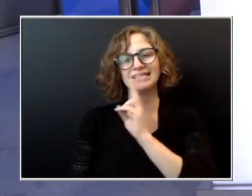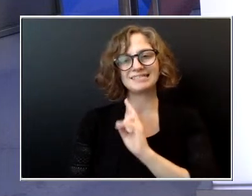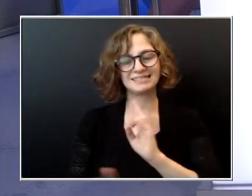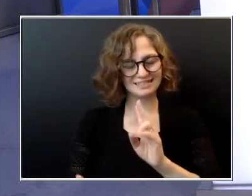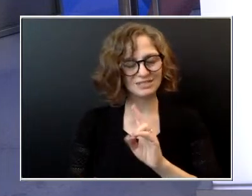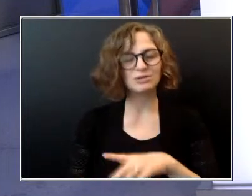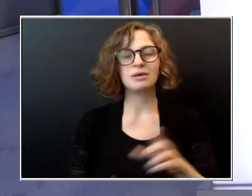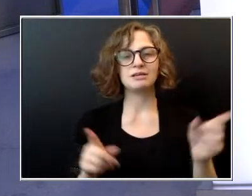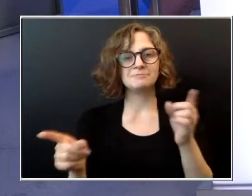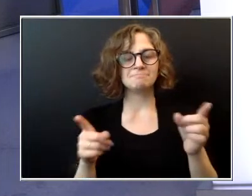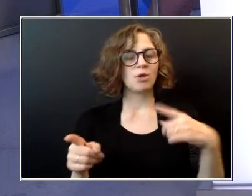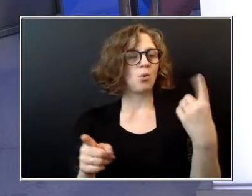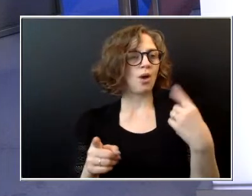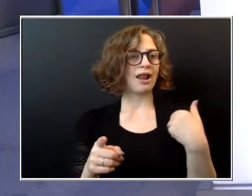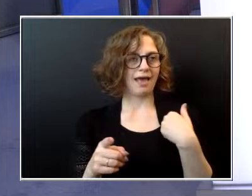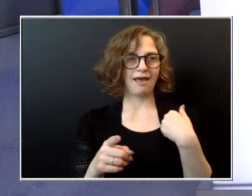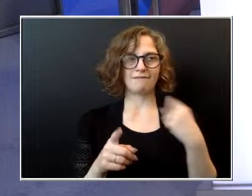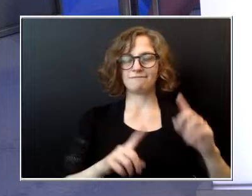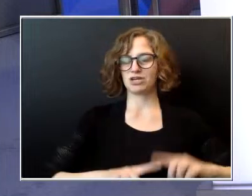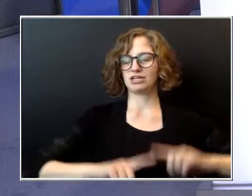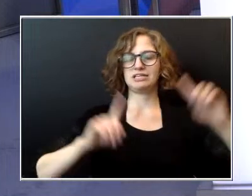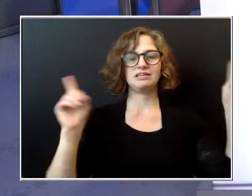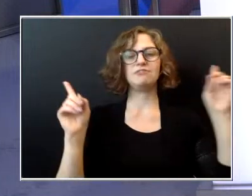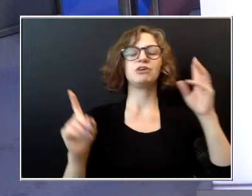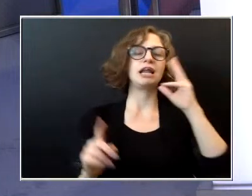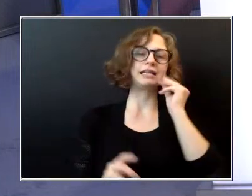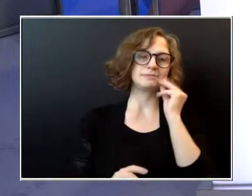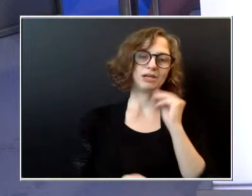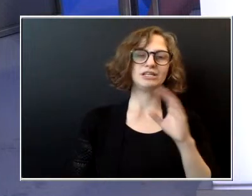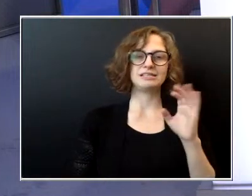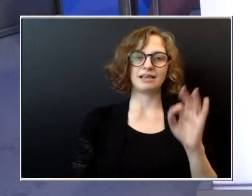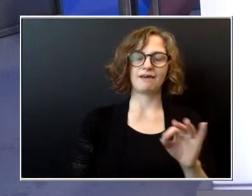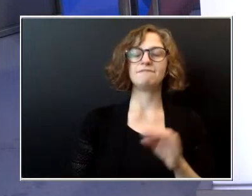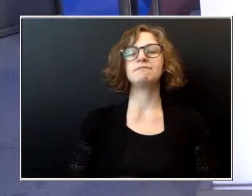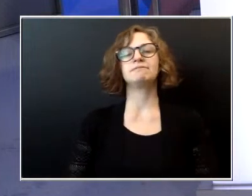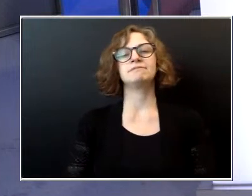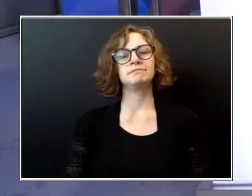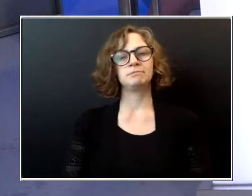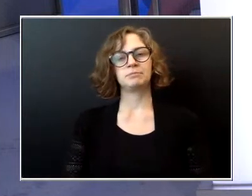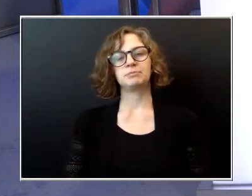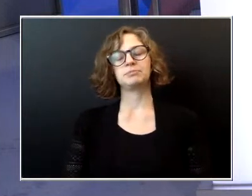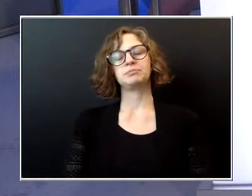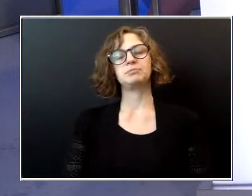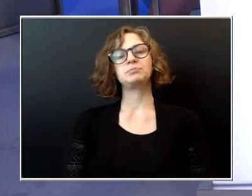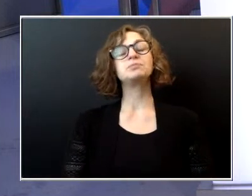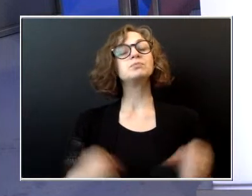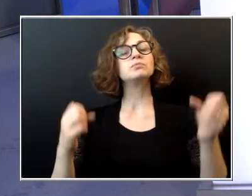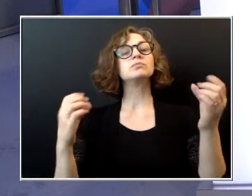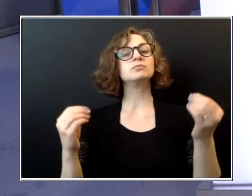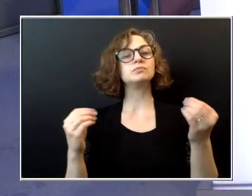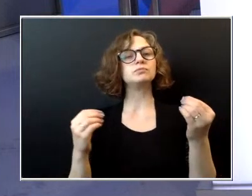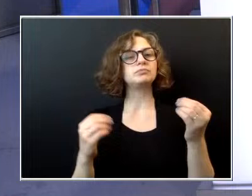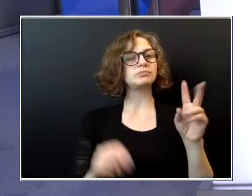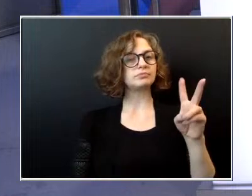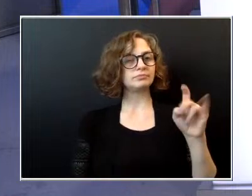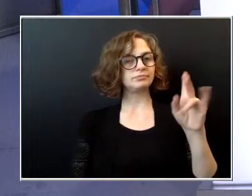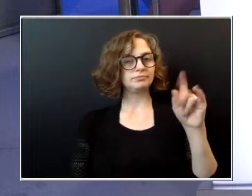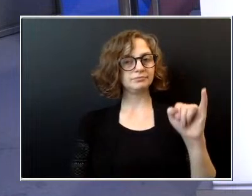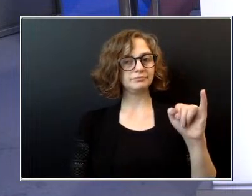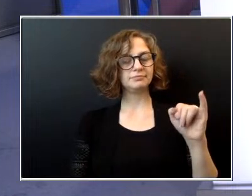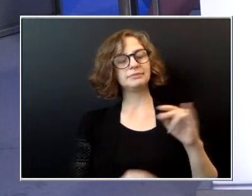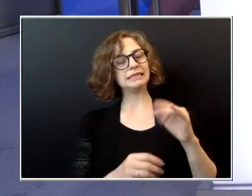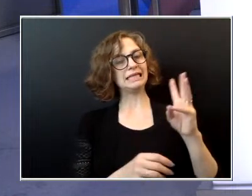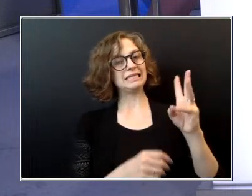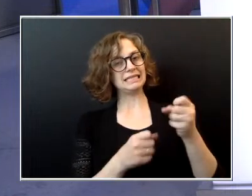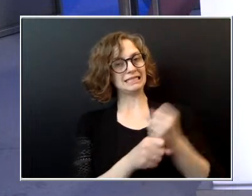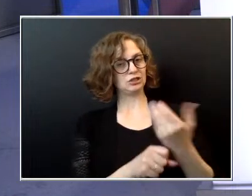a lot of variability sometimes in how these things penetrate, so we speak. So, Vicki, nearly 6 years ago, you got a genetic test. Based on the results, you were